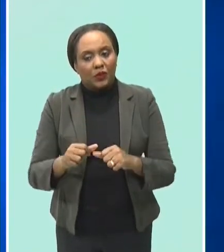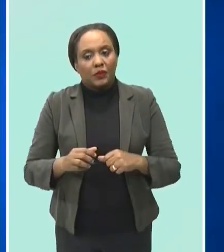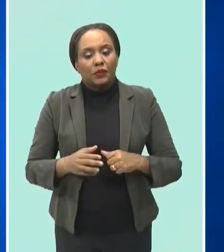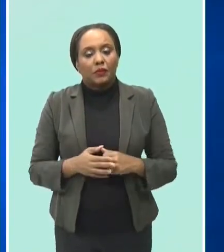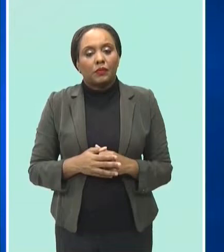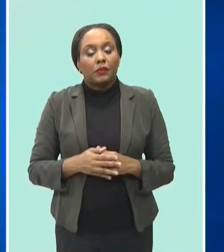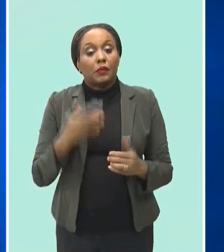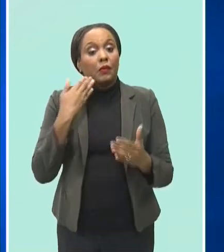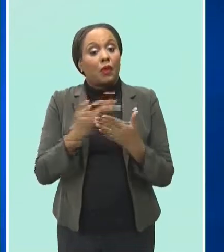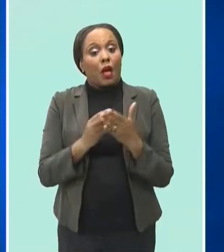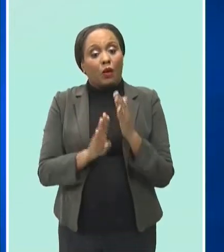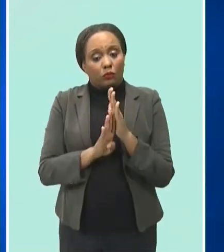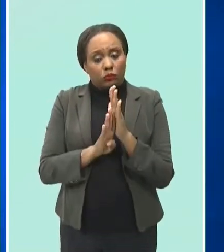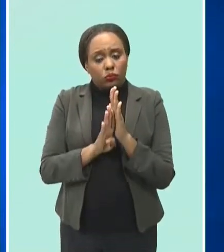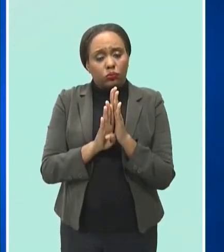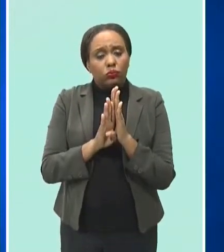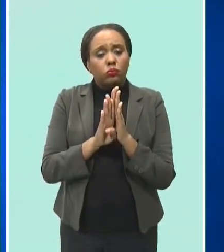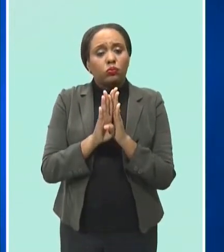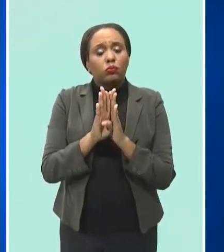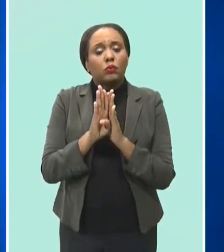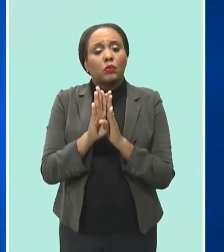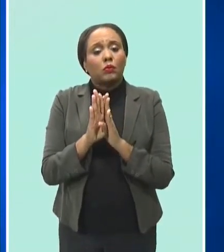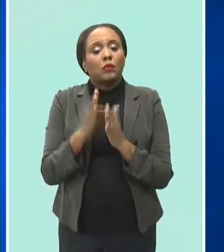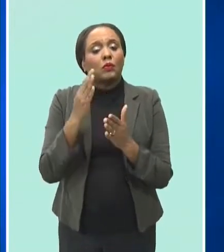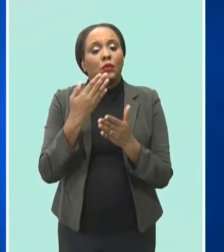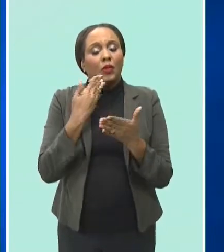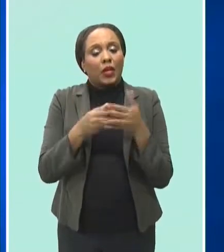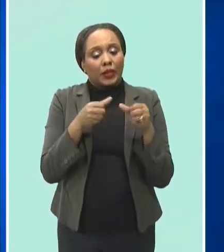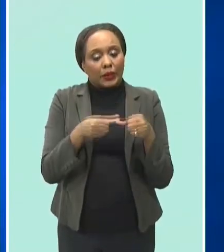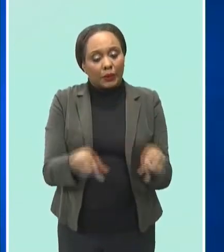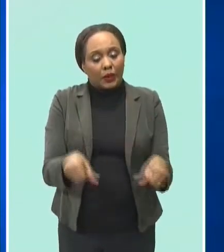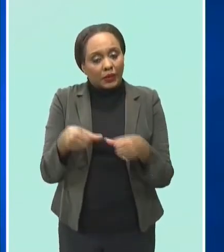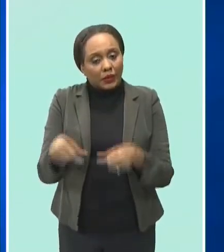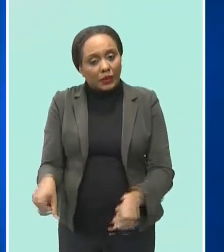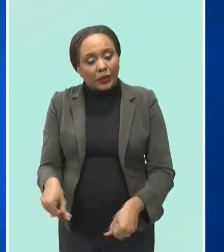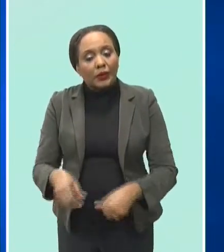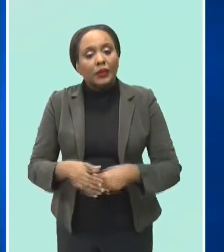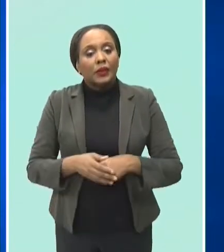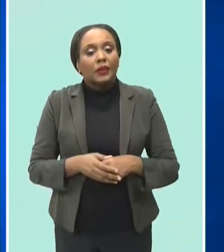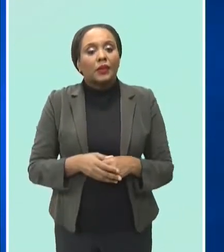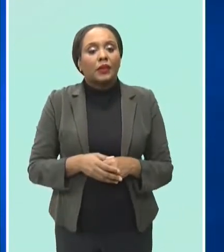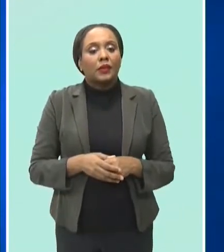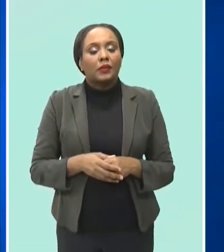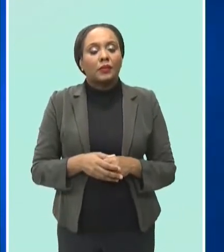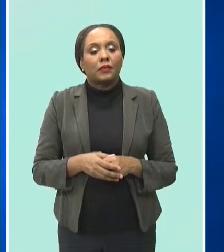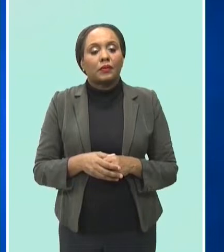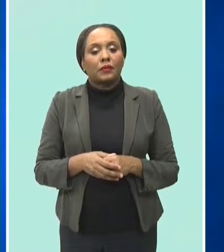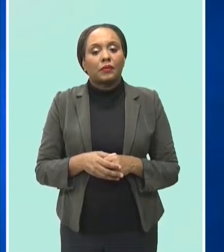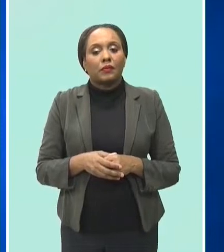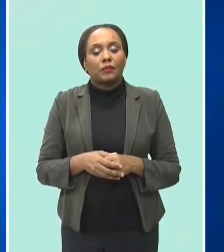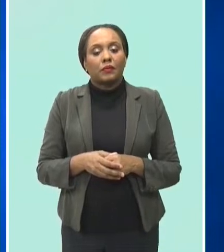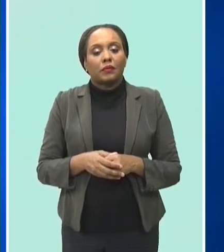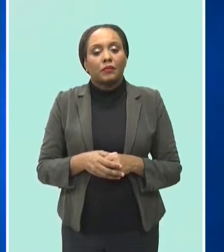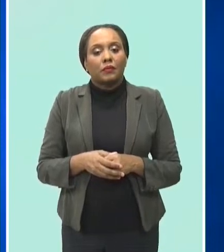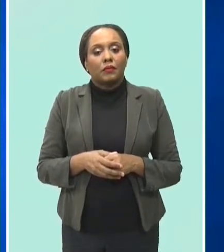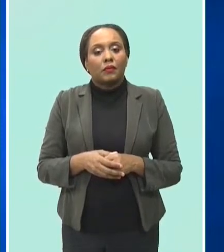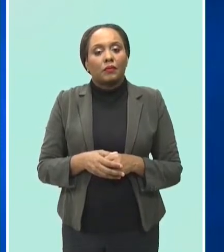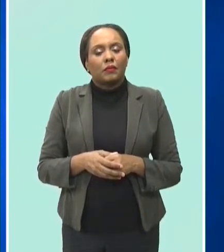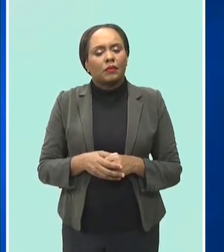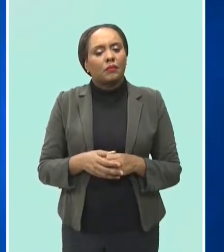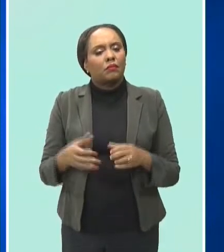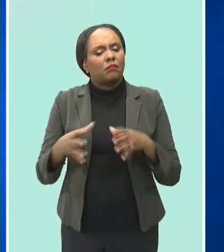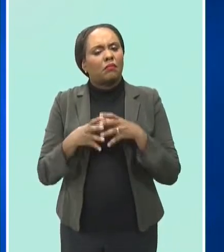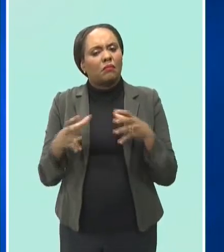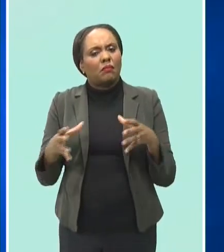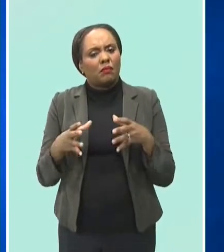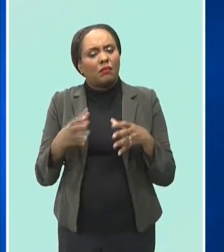good growth in deposits in excess of 10%. The loan book also grew, which is difficult to achieve in a